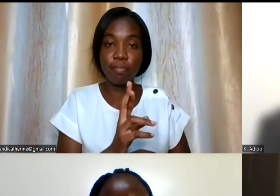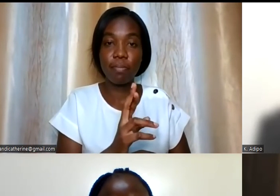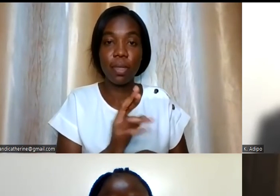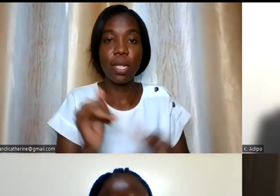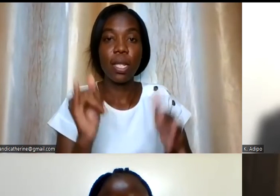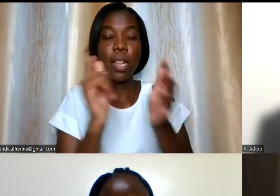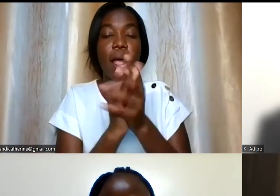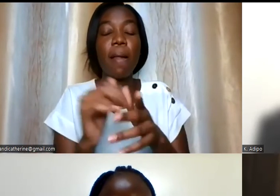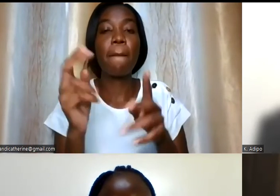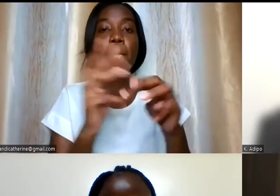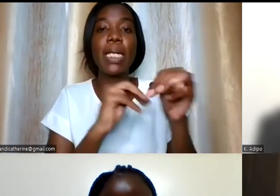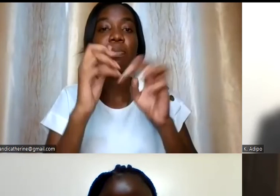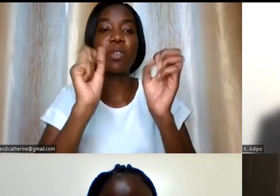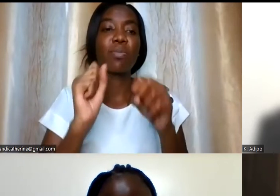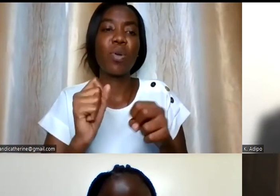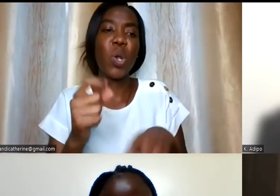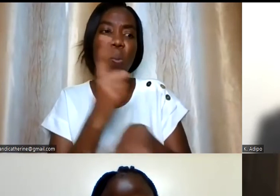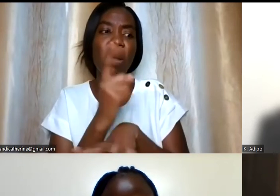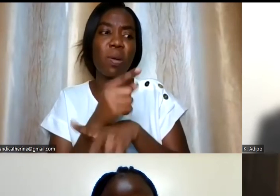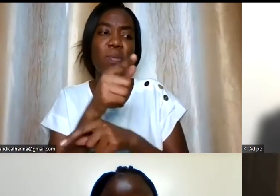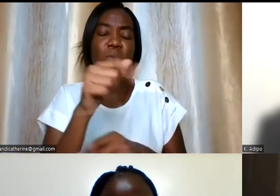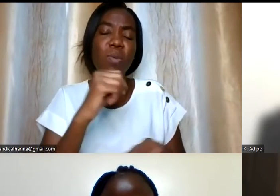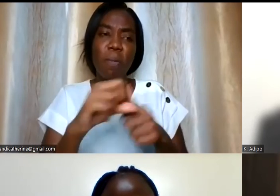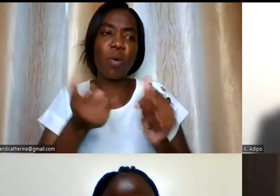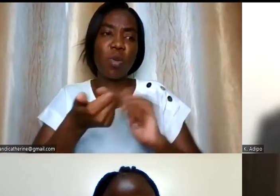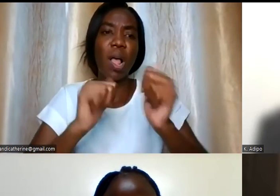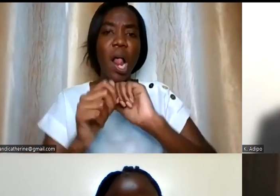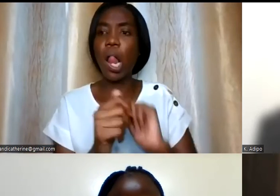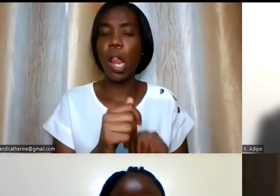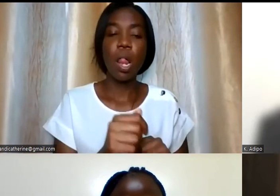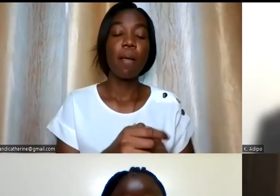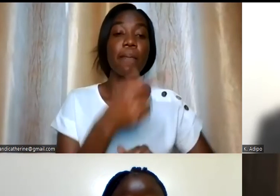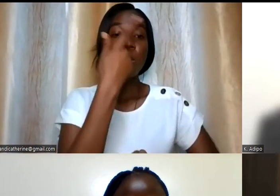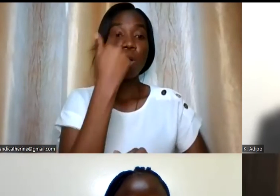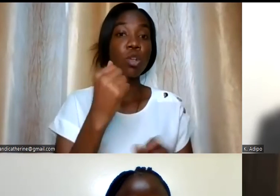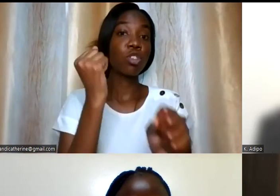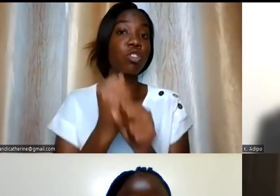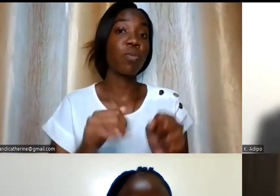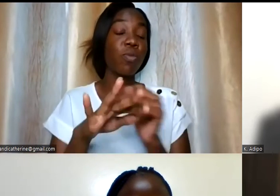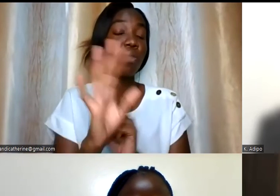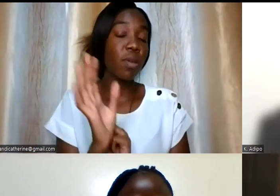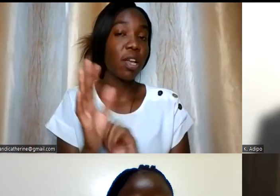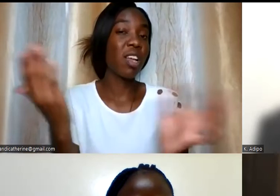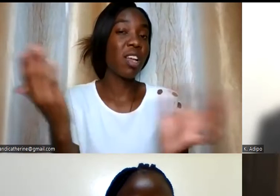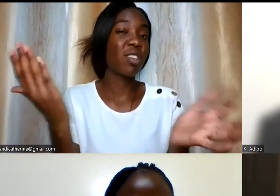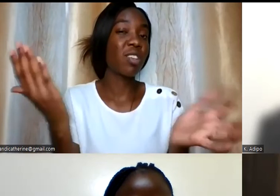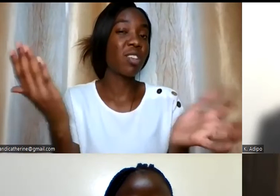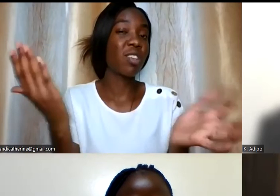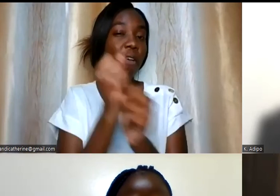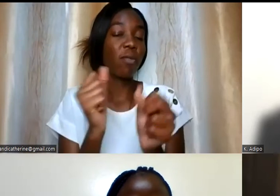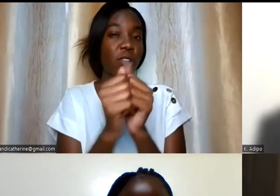management would start to accuse you of incompetence. No, your job is actually being performed by the